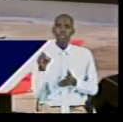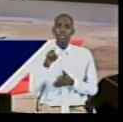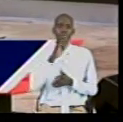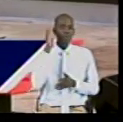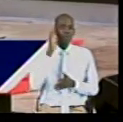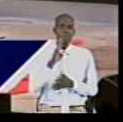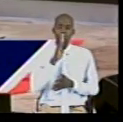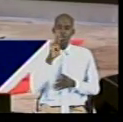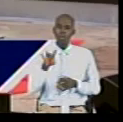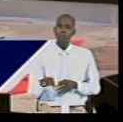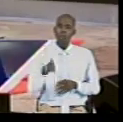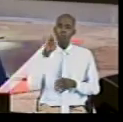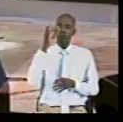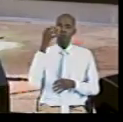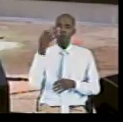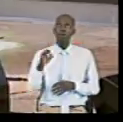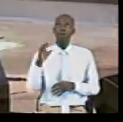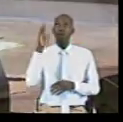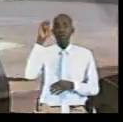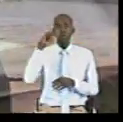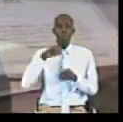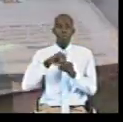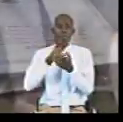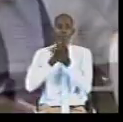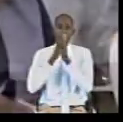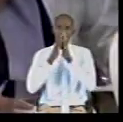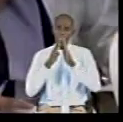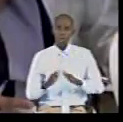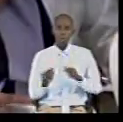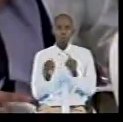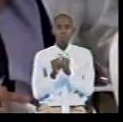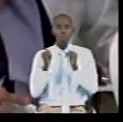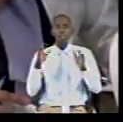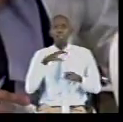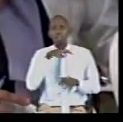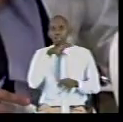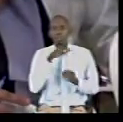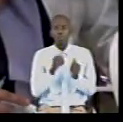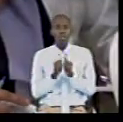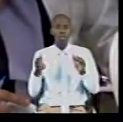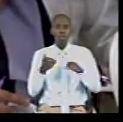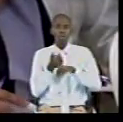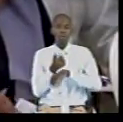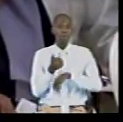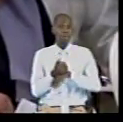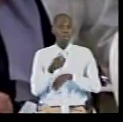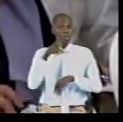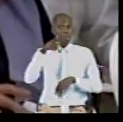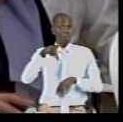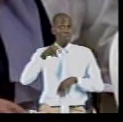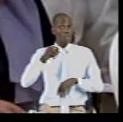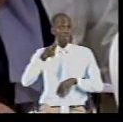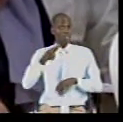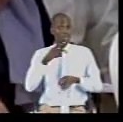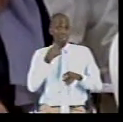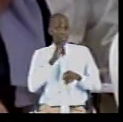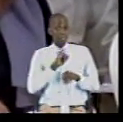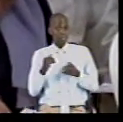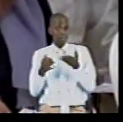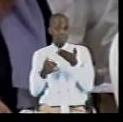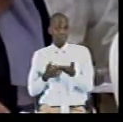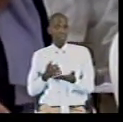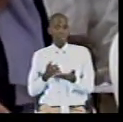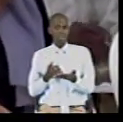him in peace, without spot and blameless. Peter was saying, have you